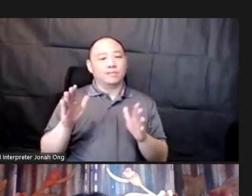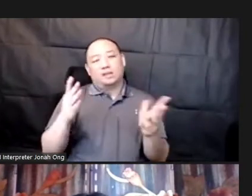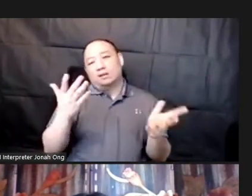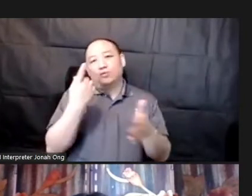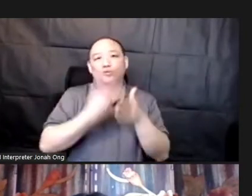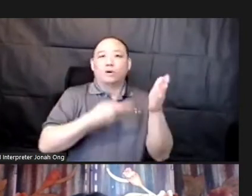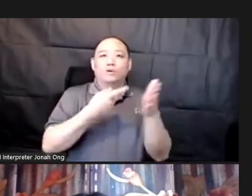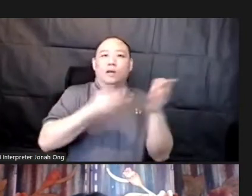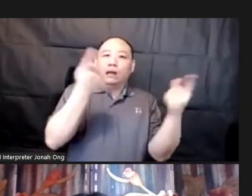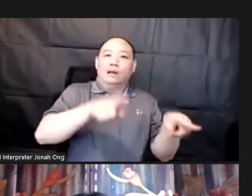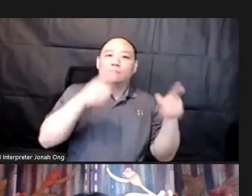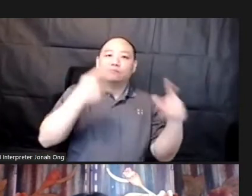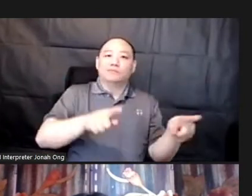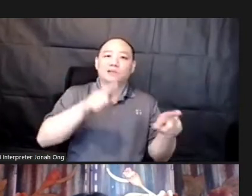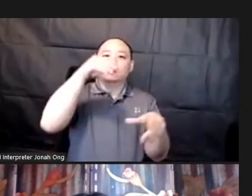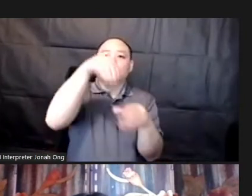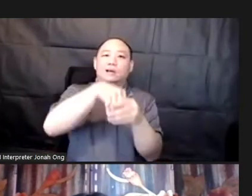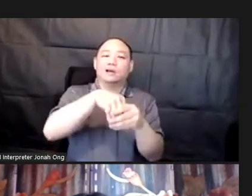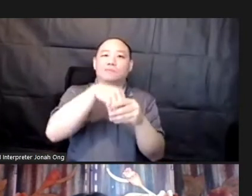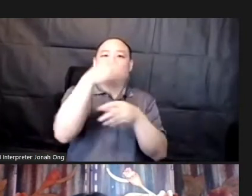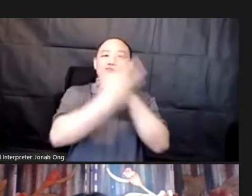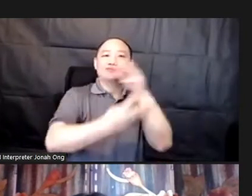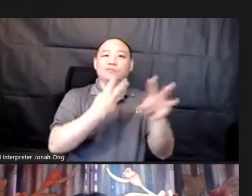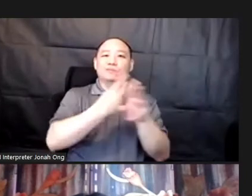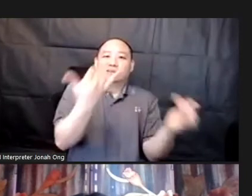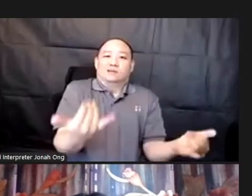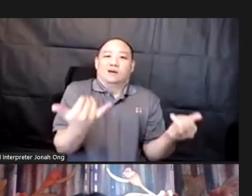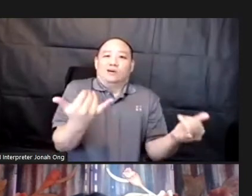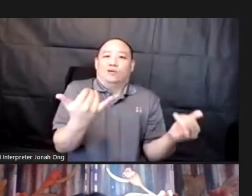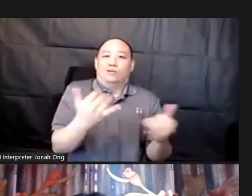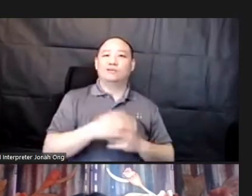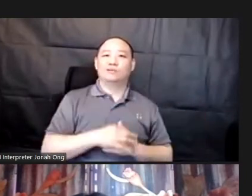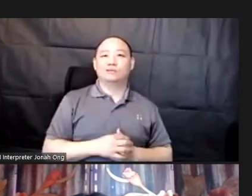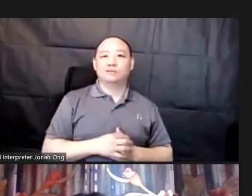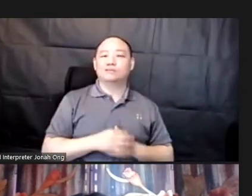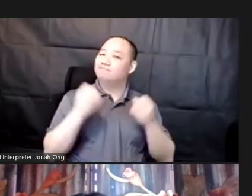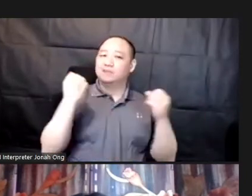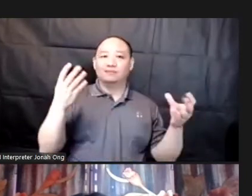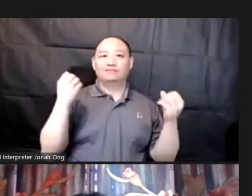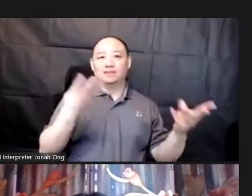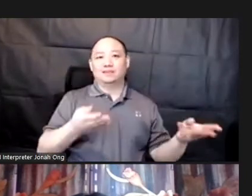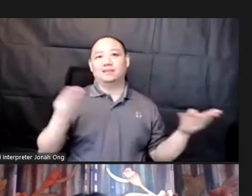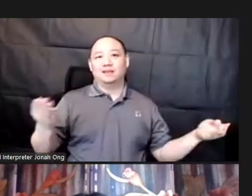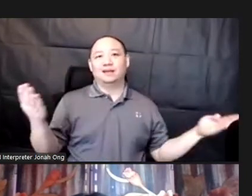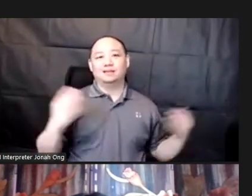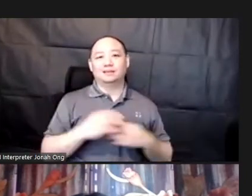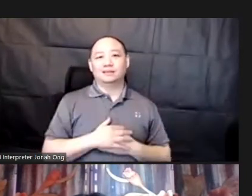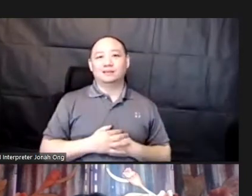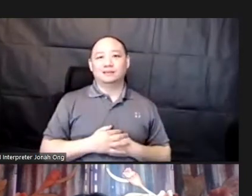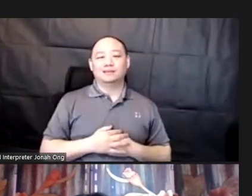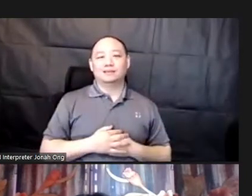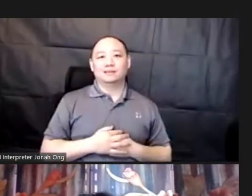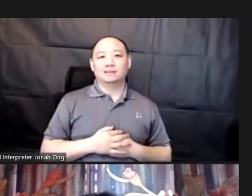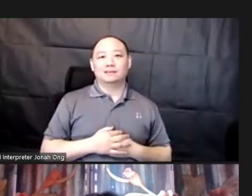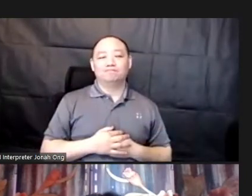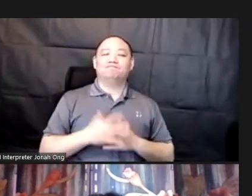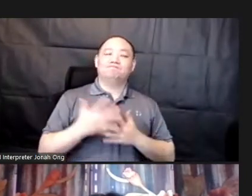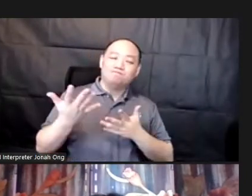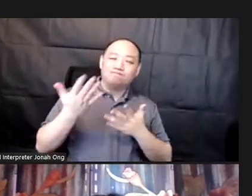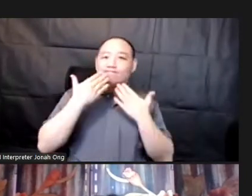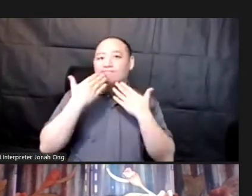in the society right now. There are lots of things actually. I see. Thank you for that